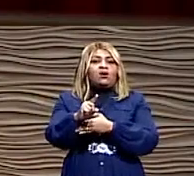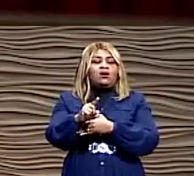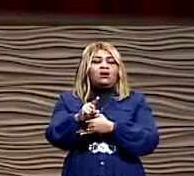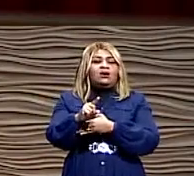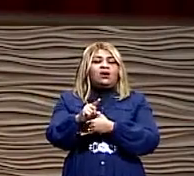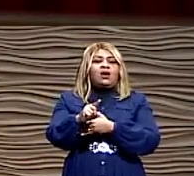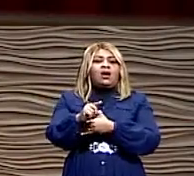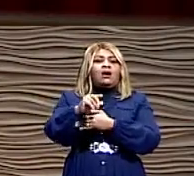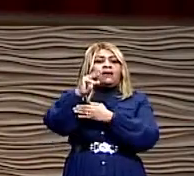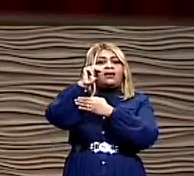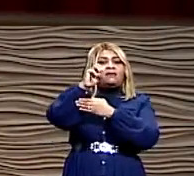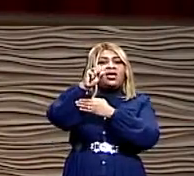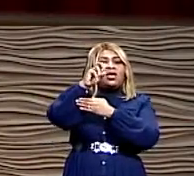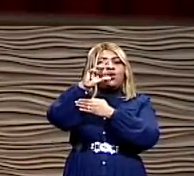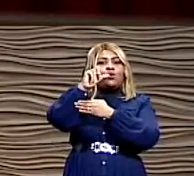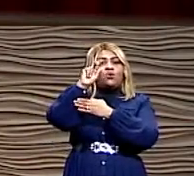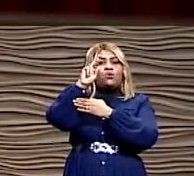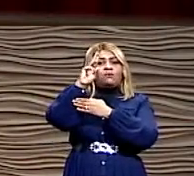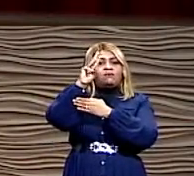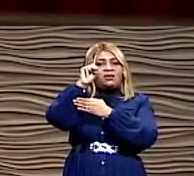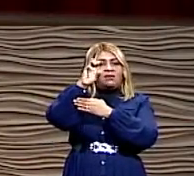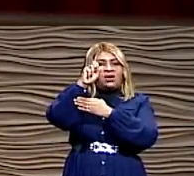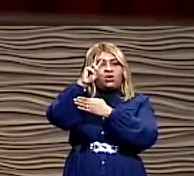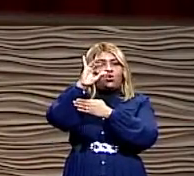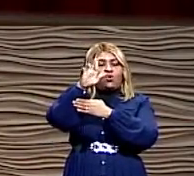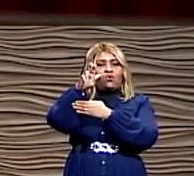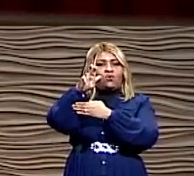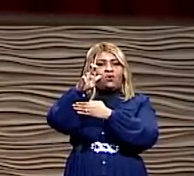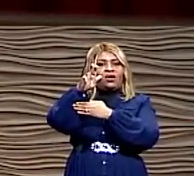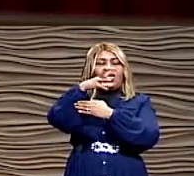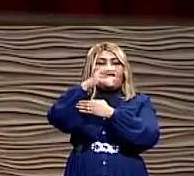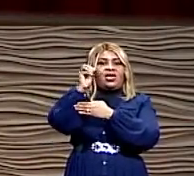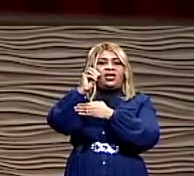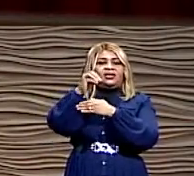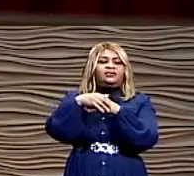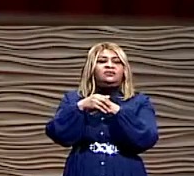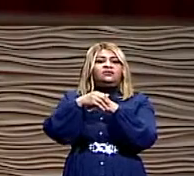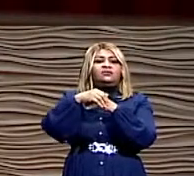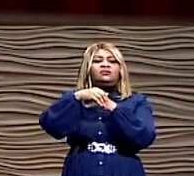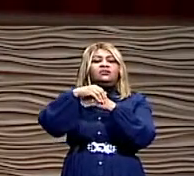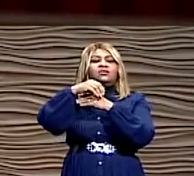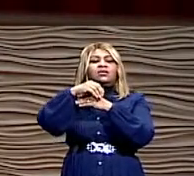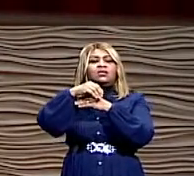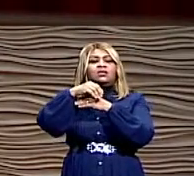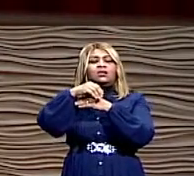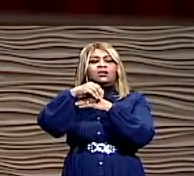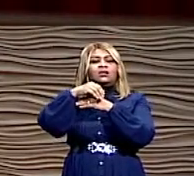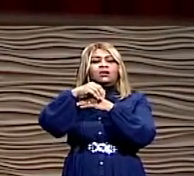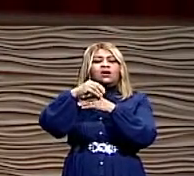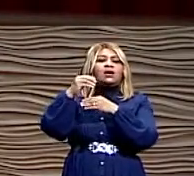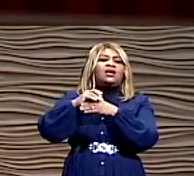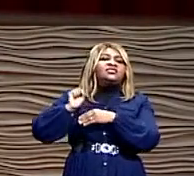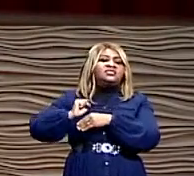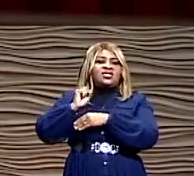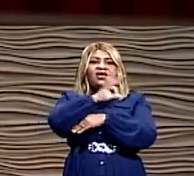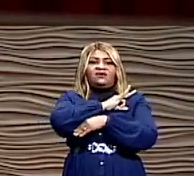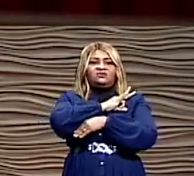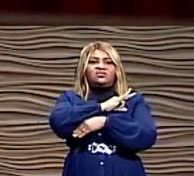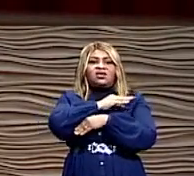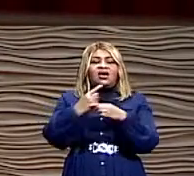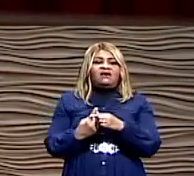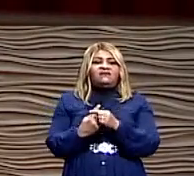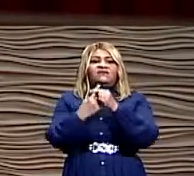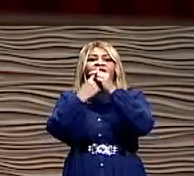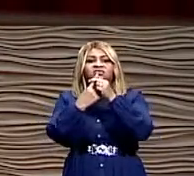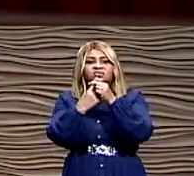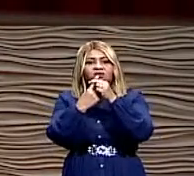Sylvester Turner, Commissioner Jack R. Cagle, Harris County Precinct 4, our staff, our volunteers, and